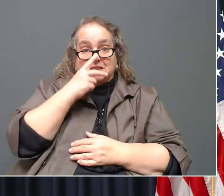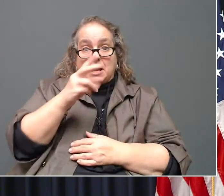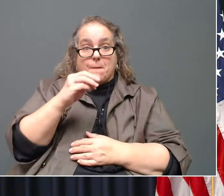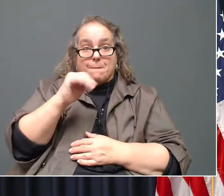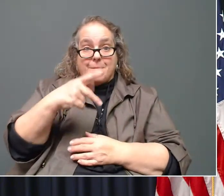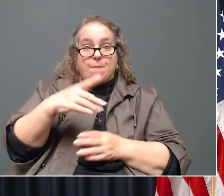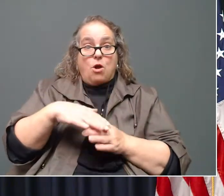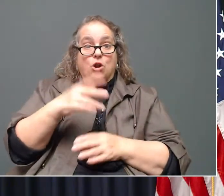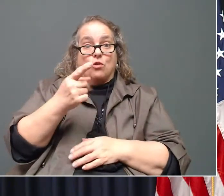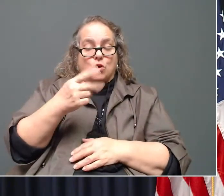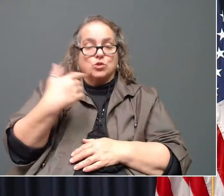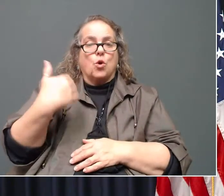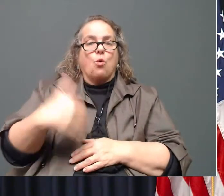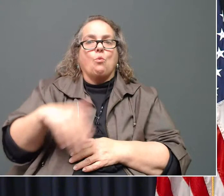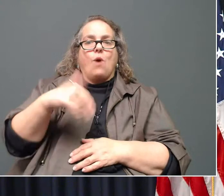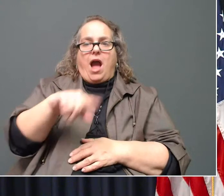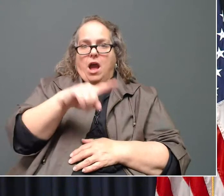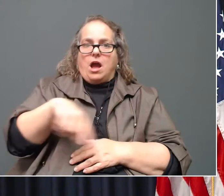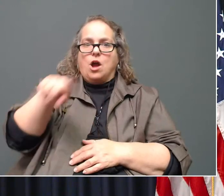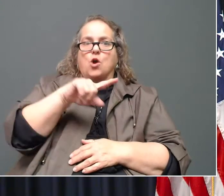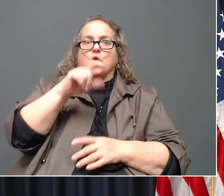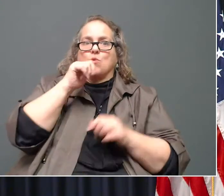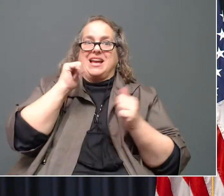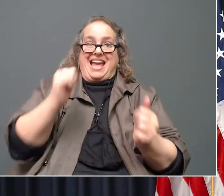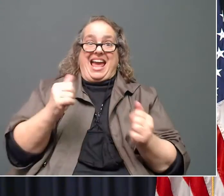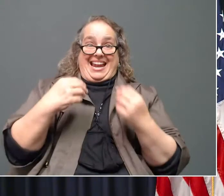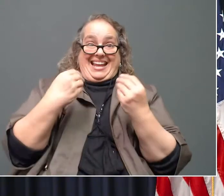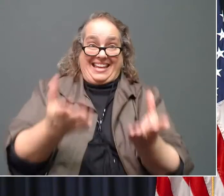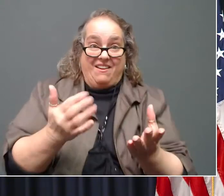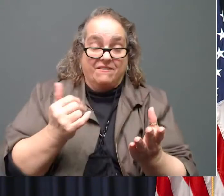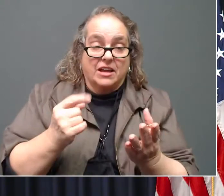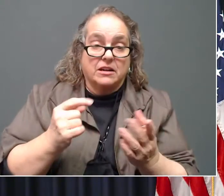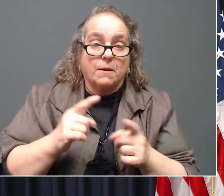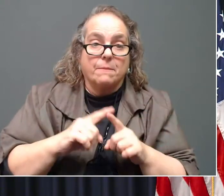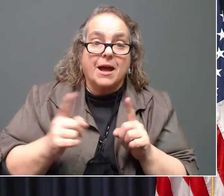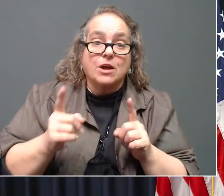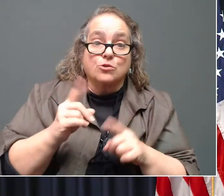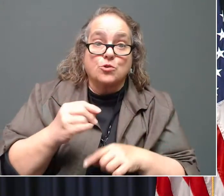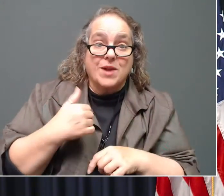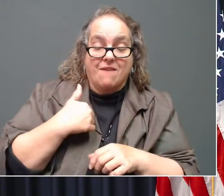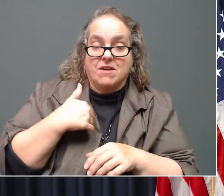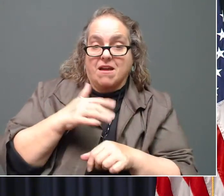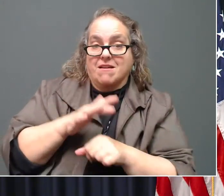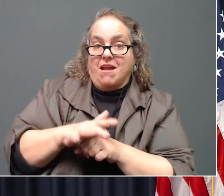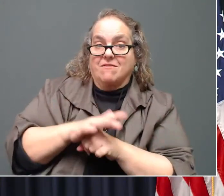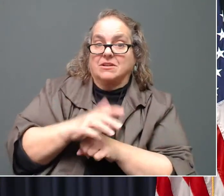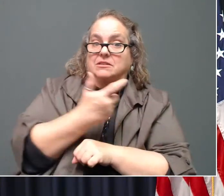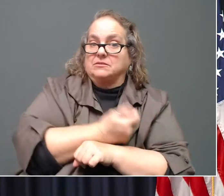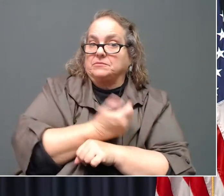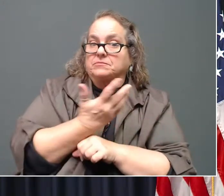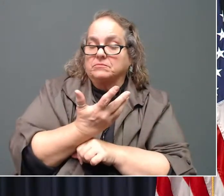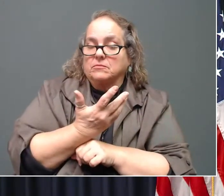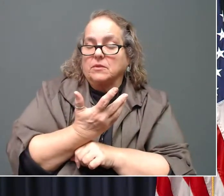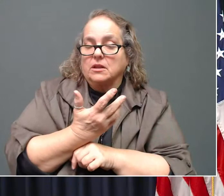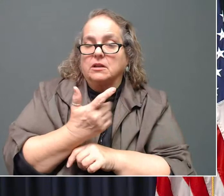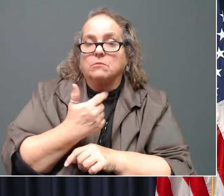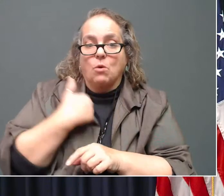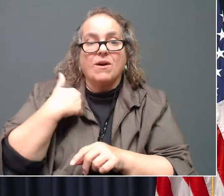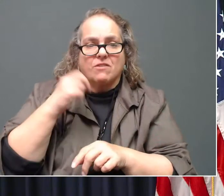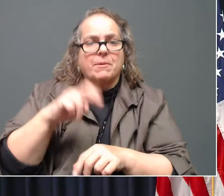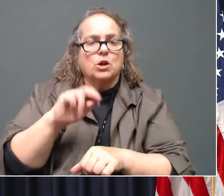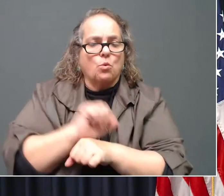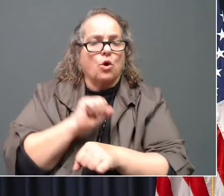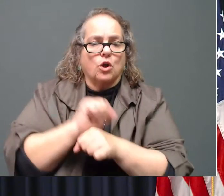it's going to allay a lot of concerns and show how hard Jim Gray and Dr. Stack and others have been working. We get better every